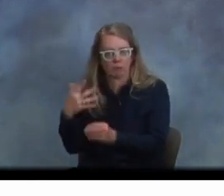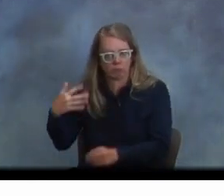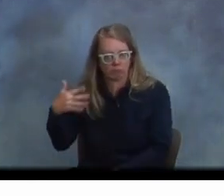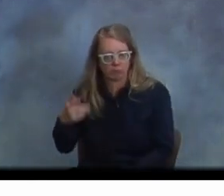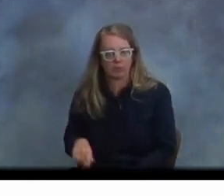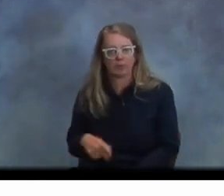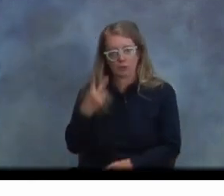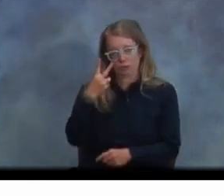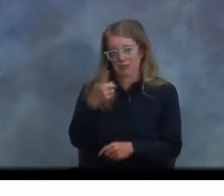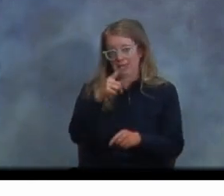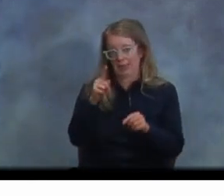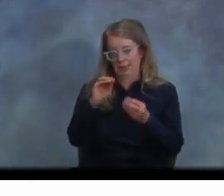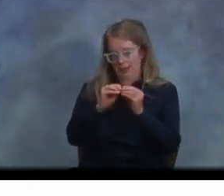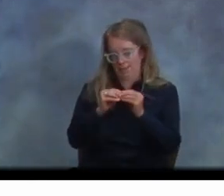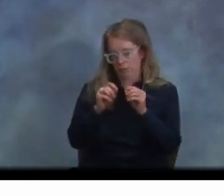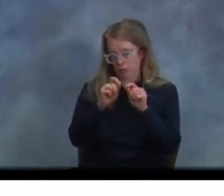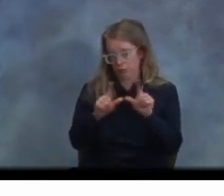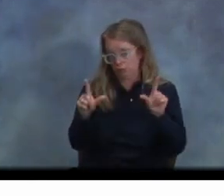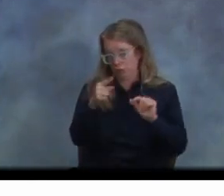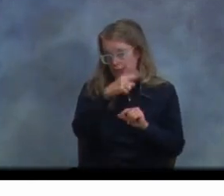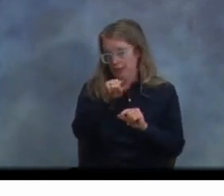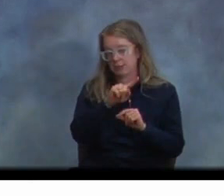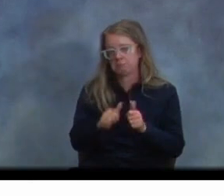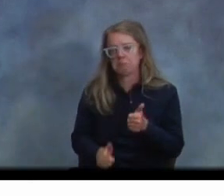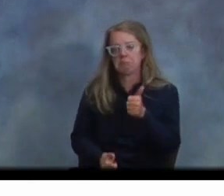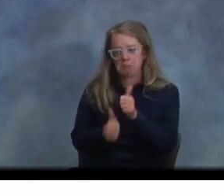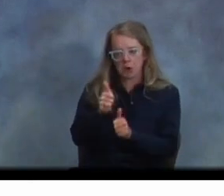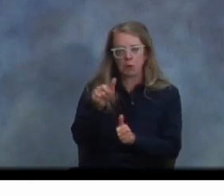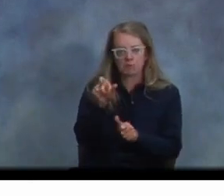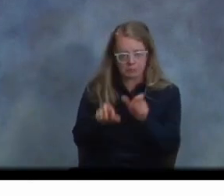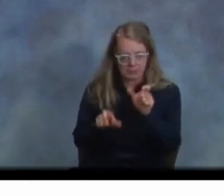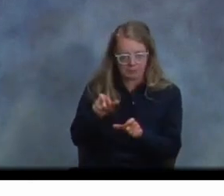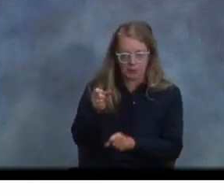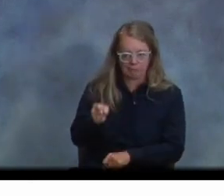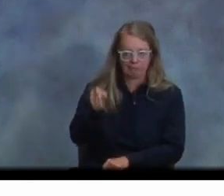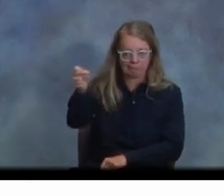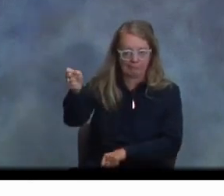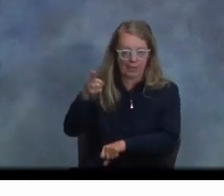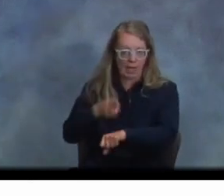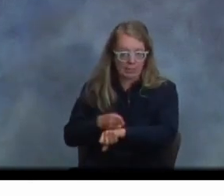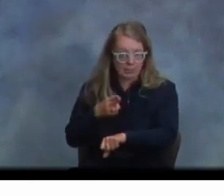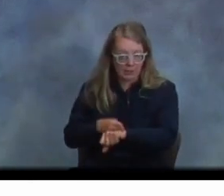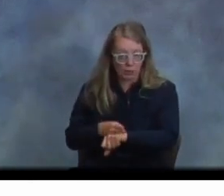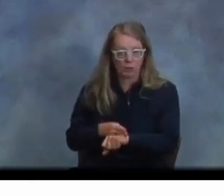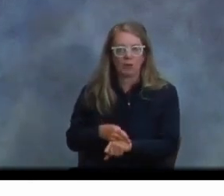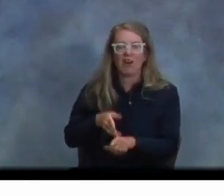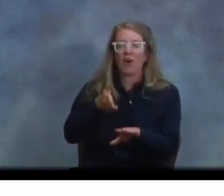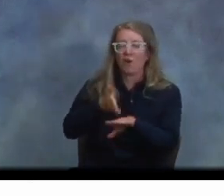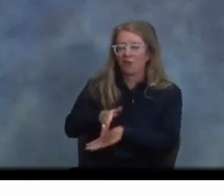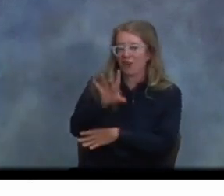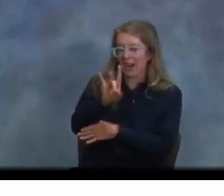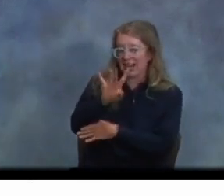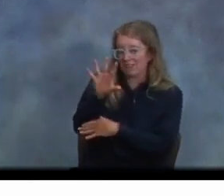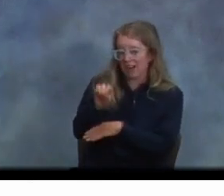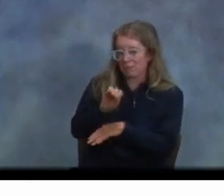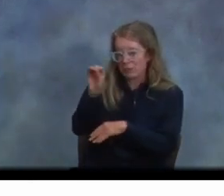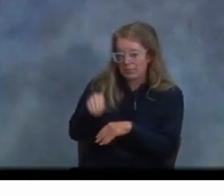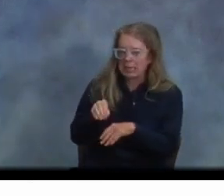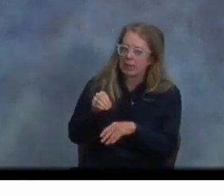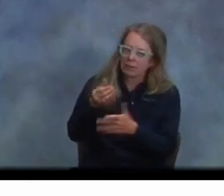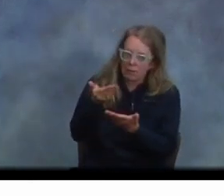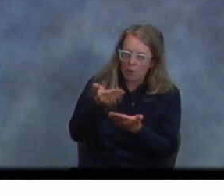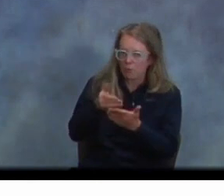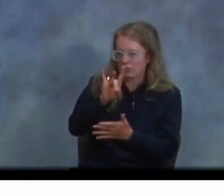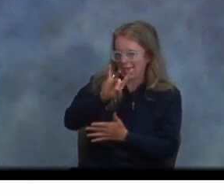the overwhelming majority of hospitalizations, that is over 85% and almost